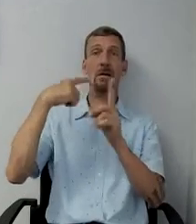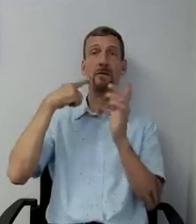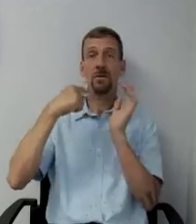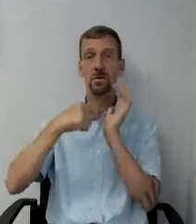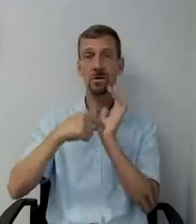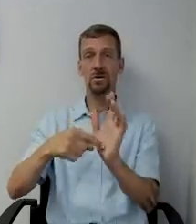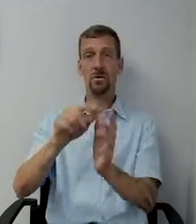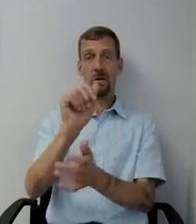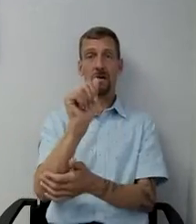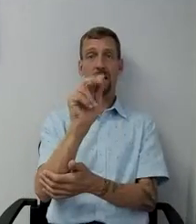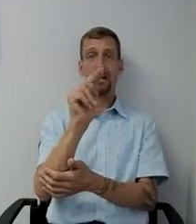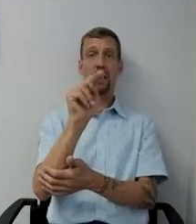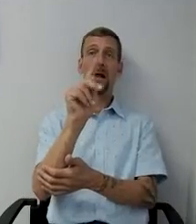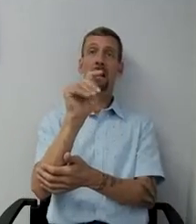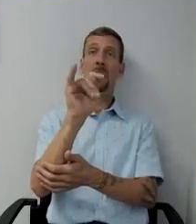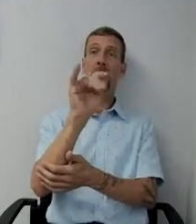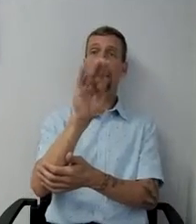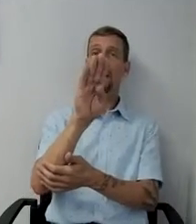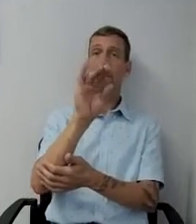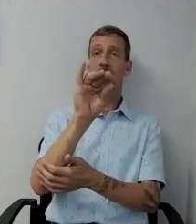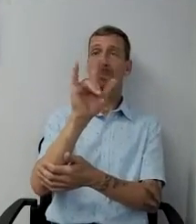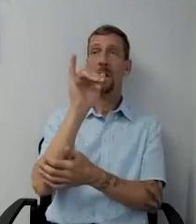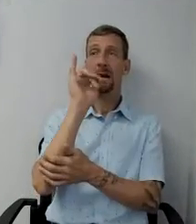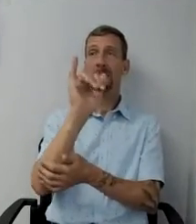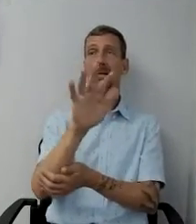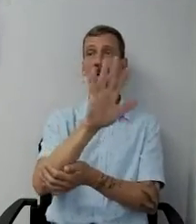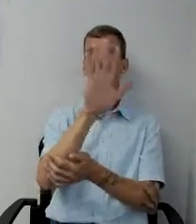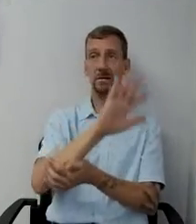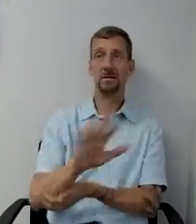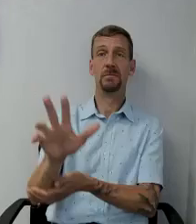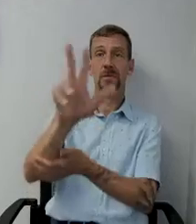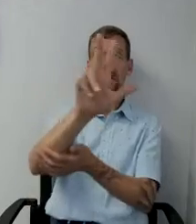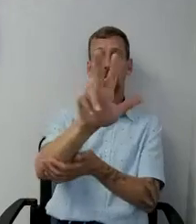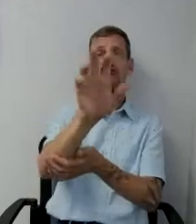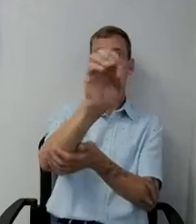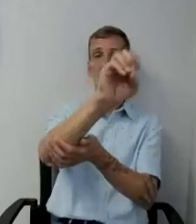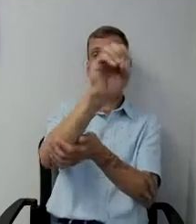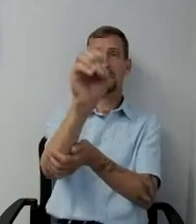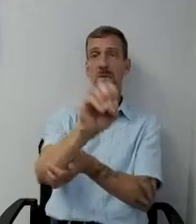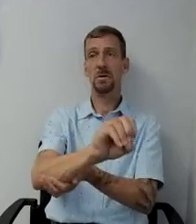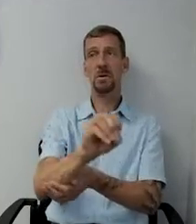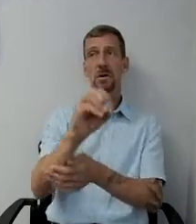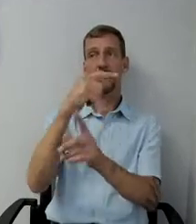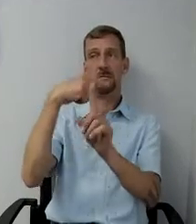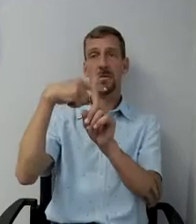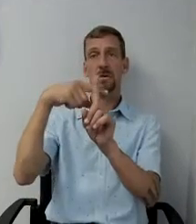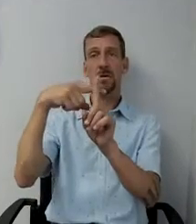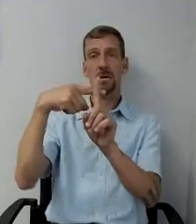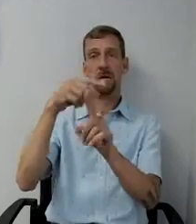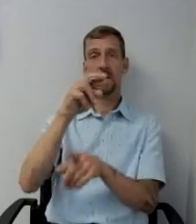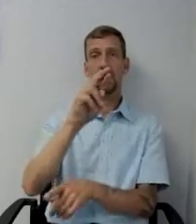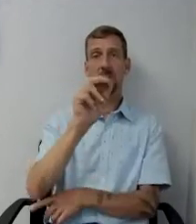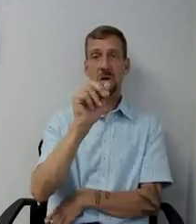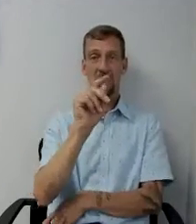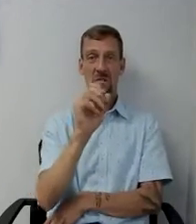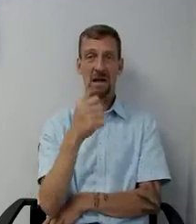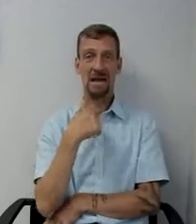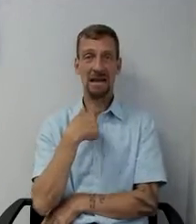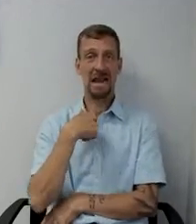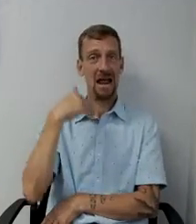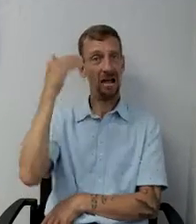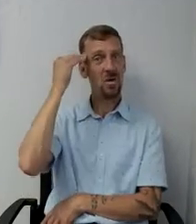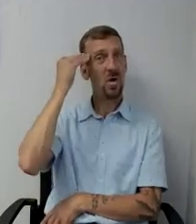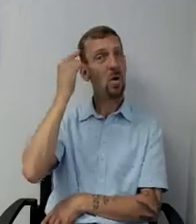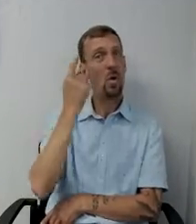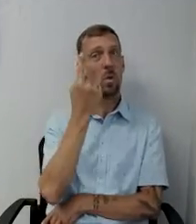of the antibodies. So that's about a 3% positivity rate. I know one of the